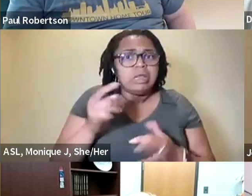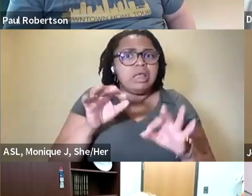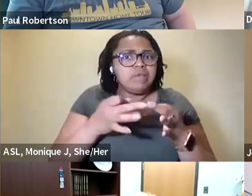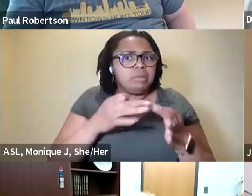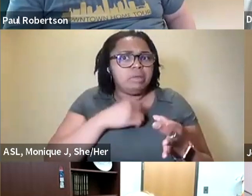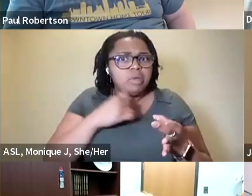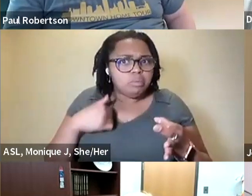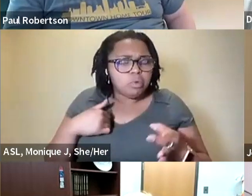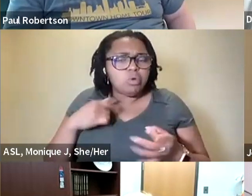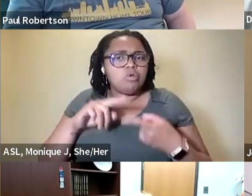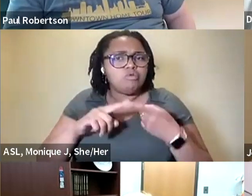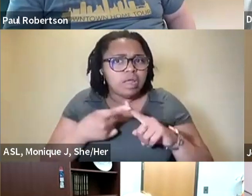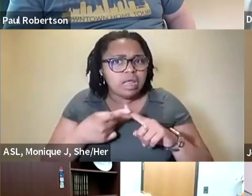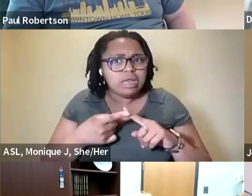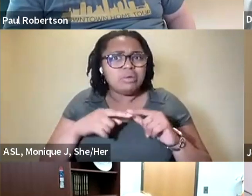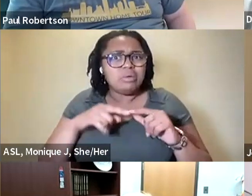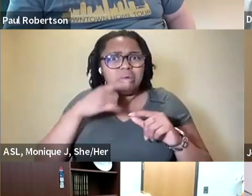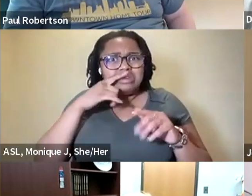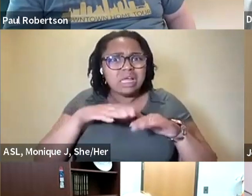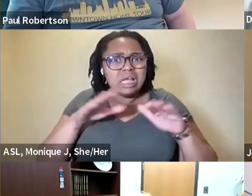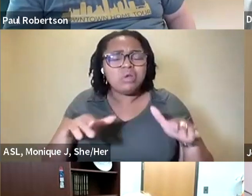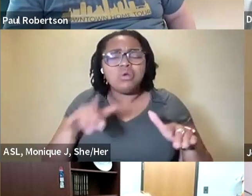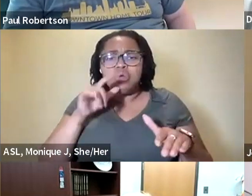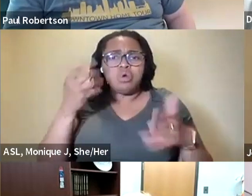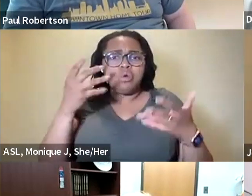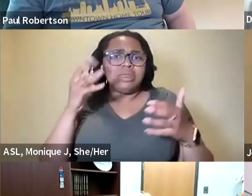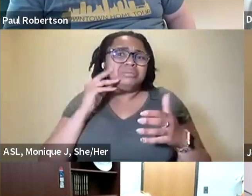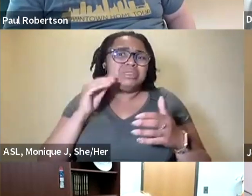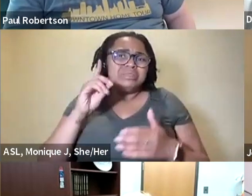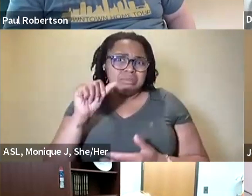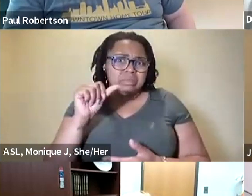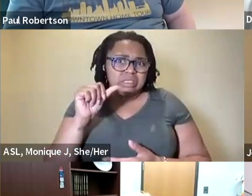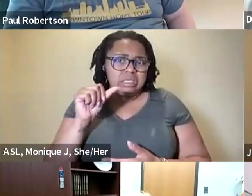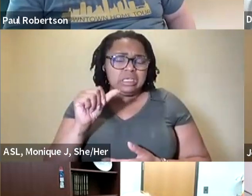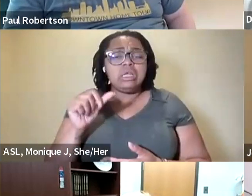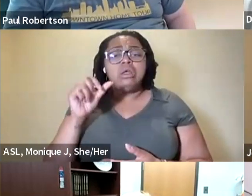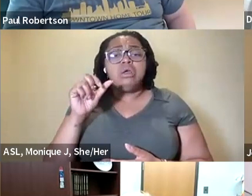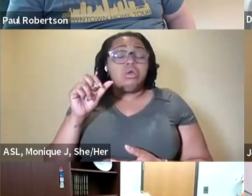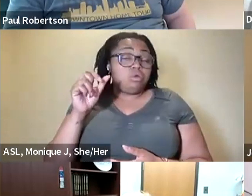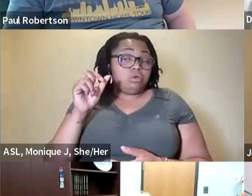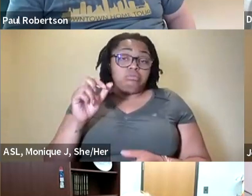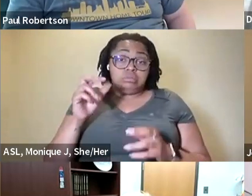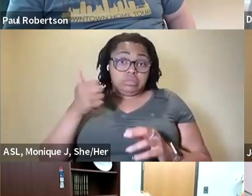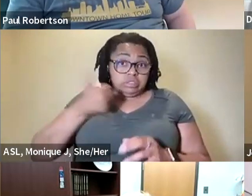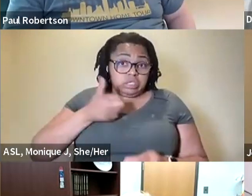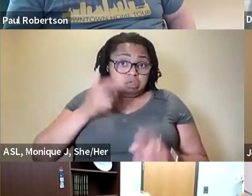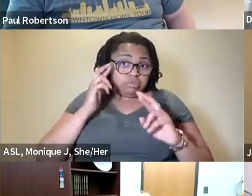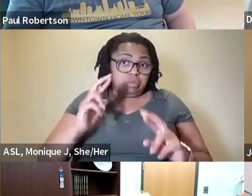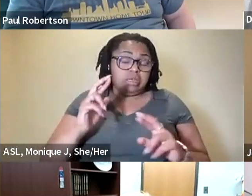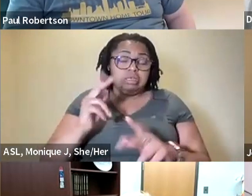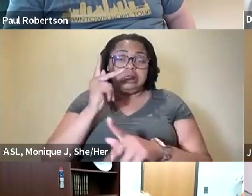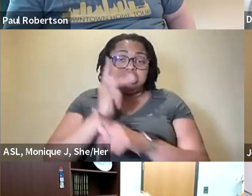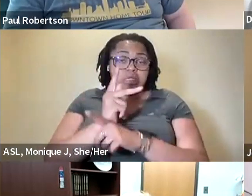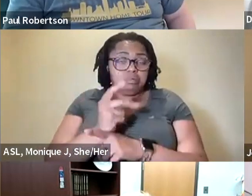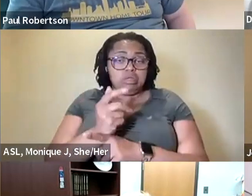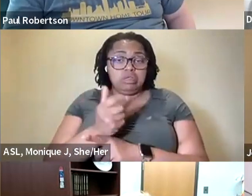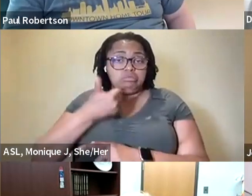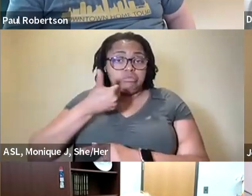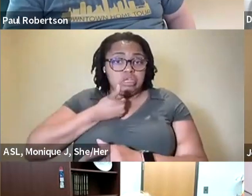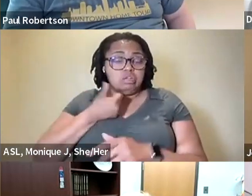or friend or child who has a disability, for self-respect you know, maintaining a sense of one's own